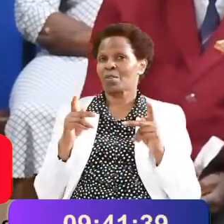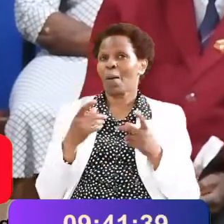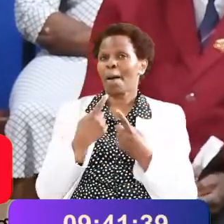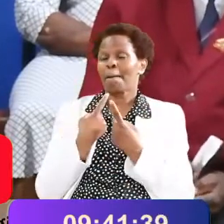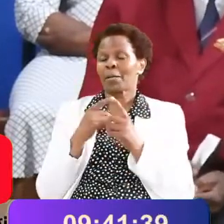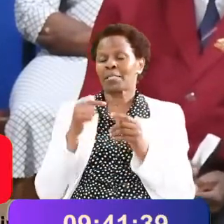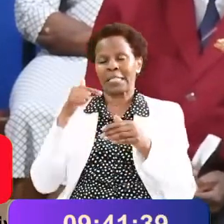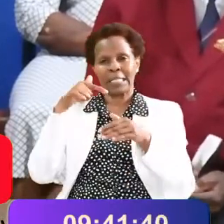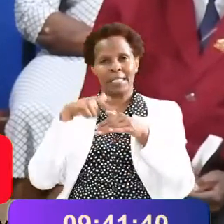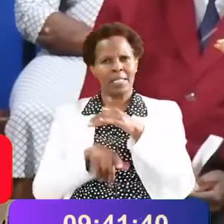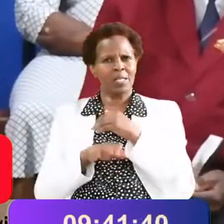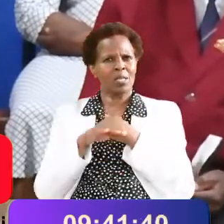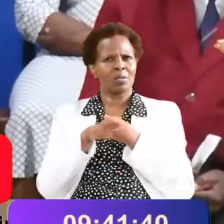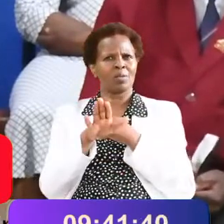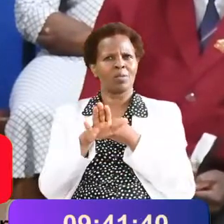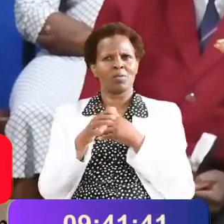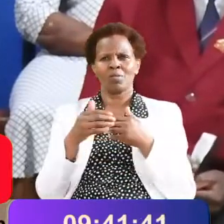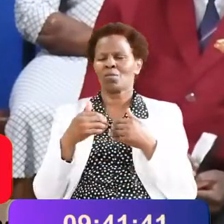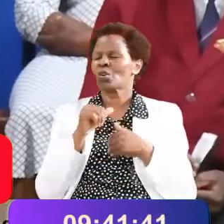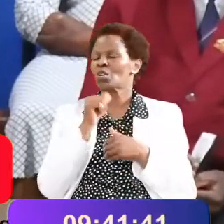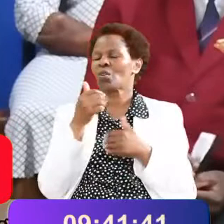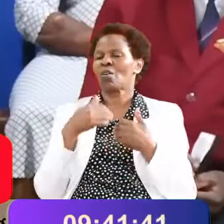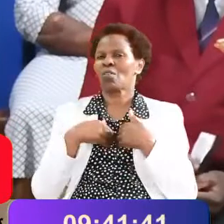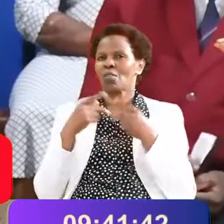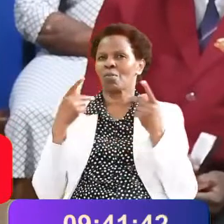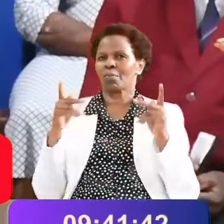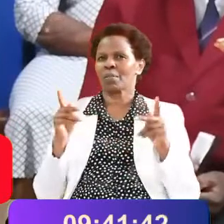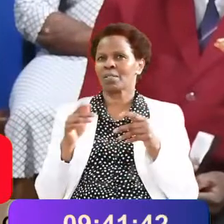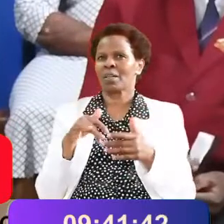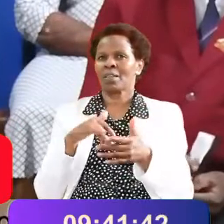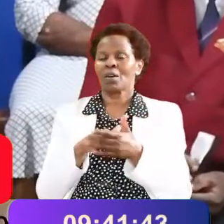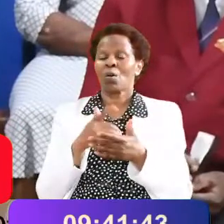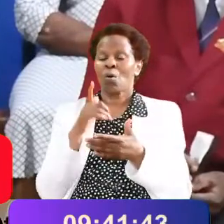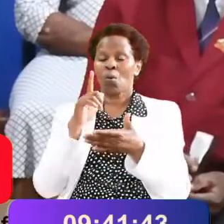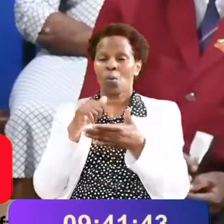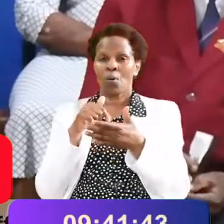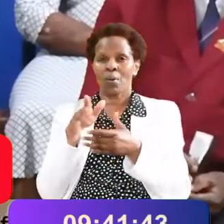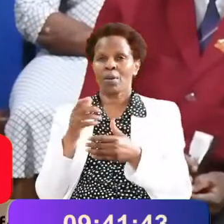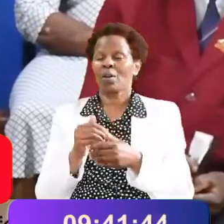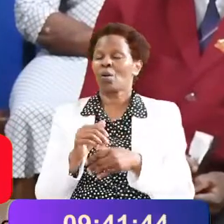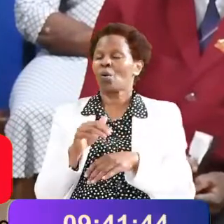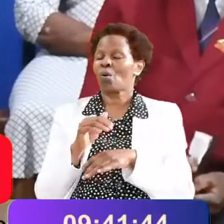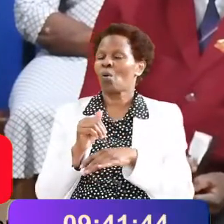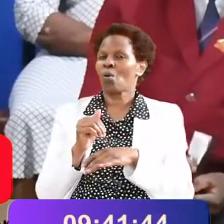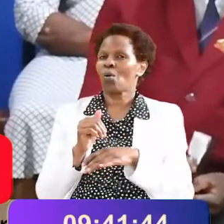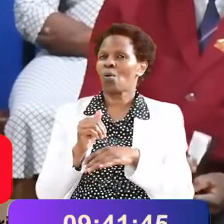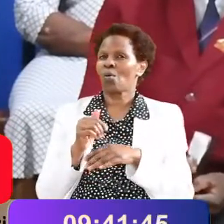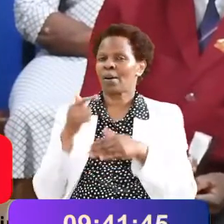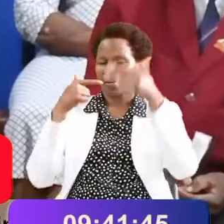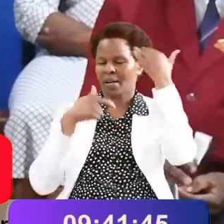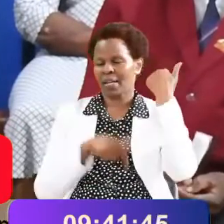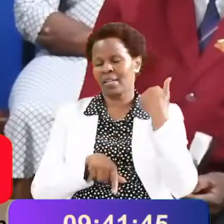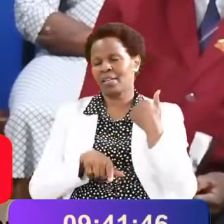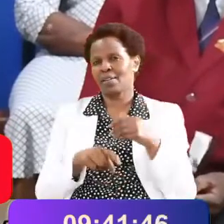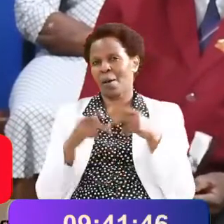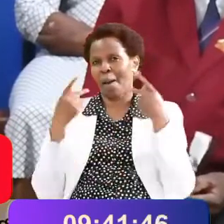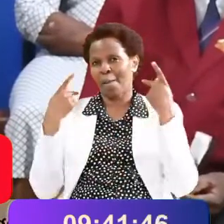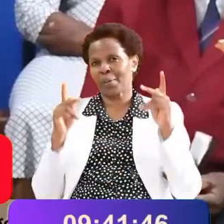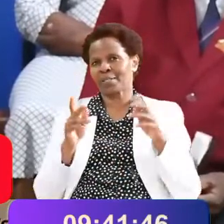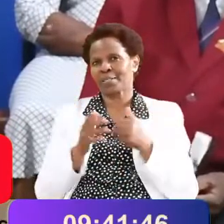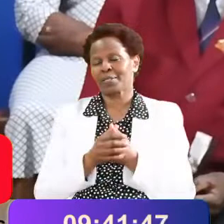conflict and we do not have peace. That is what we are calling internal peace. But there is also number two, external